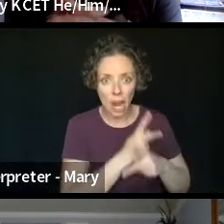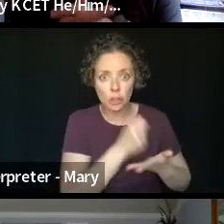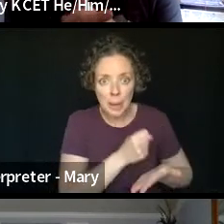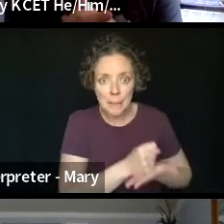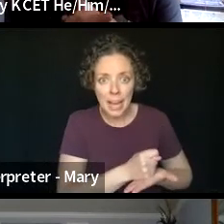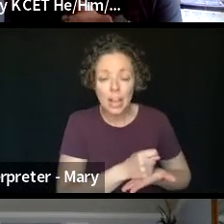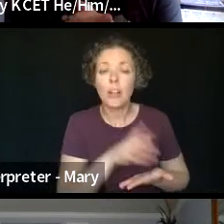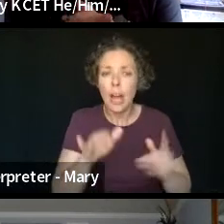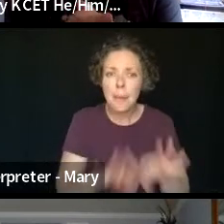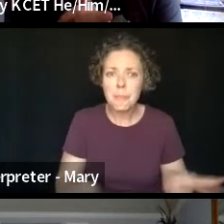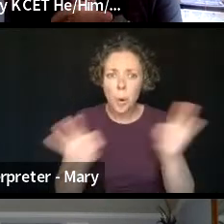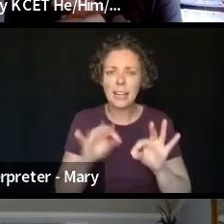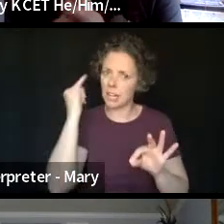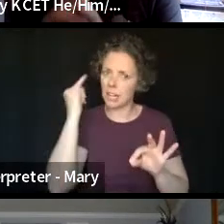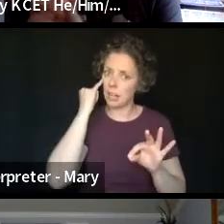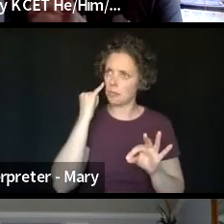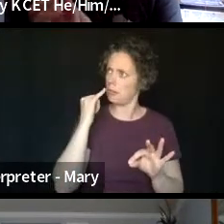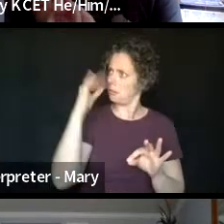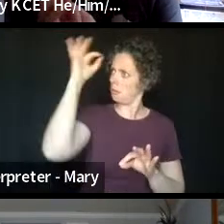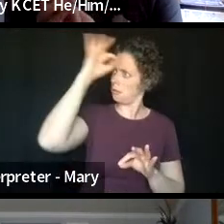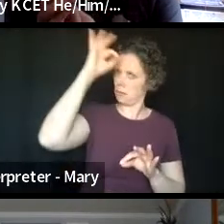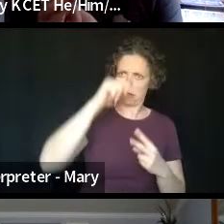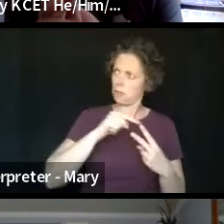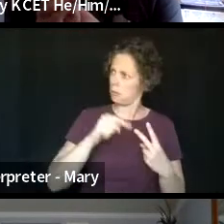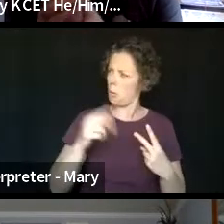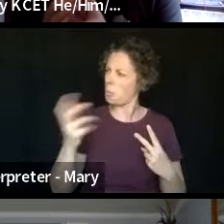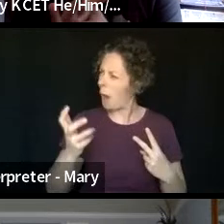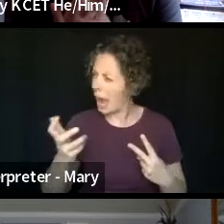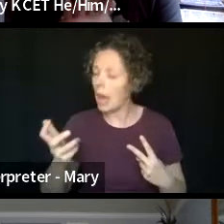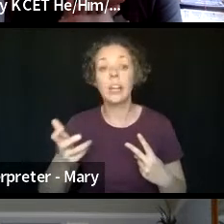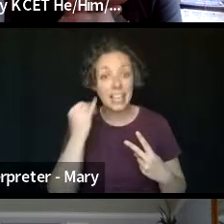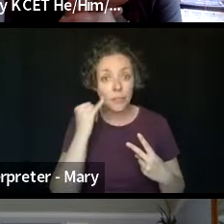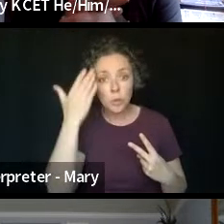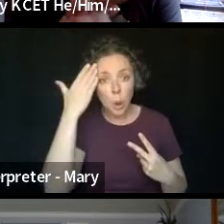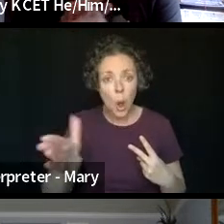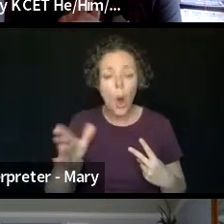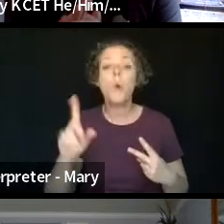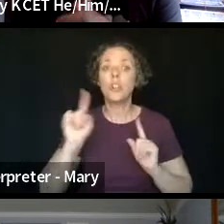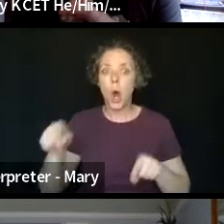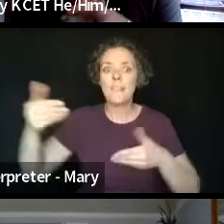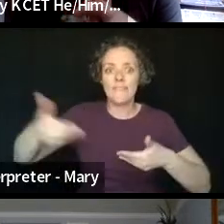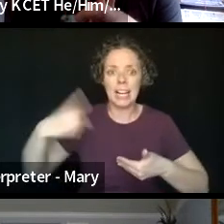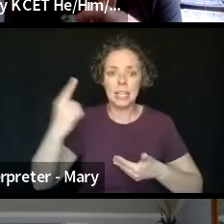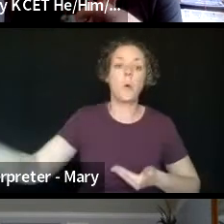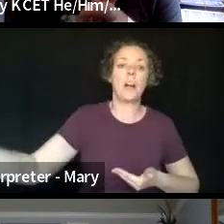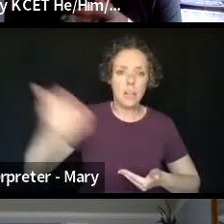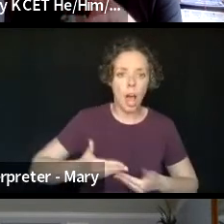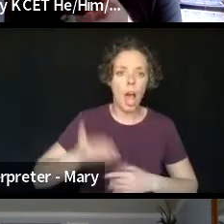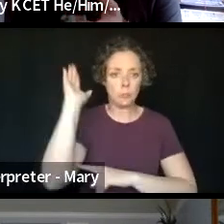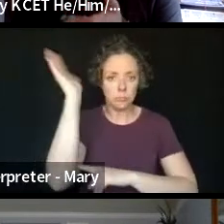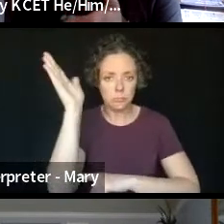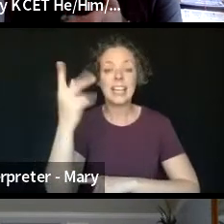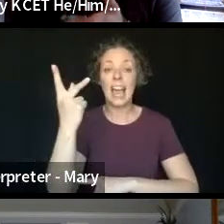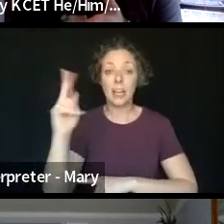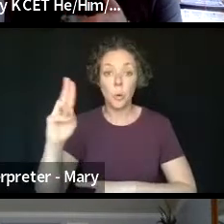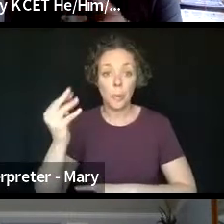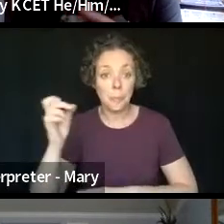are, ask and bring an expert in. There are plenty of them around the state. Wichita State does an amazing job. KU Med does an amazing